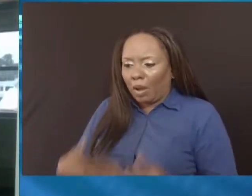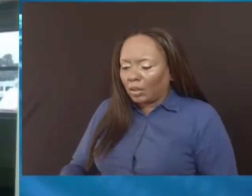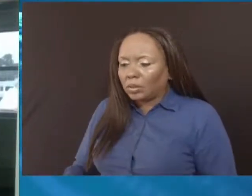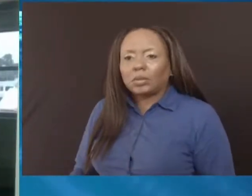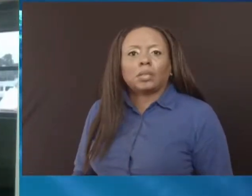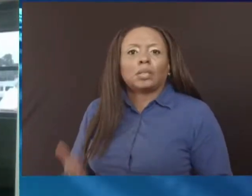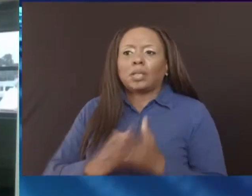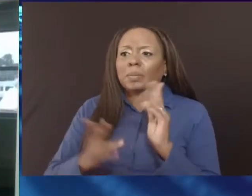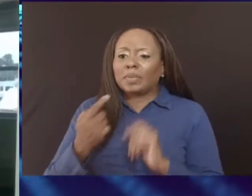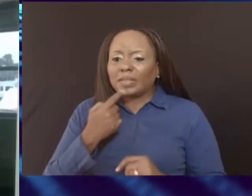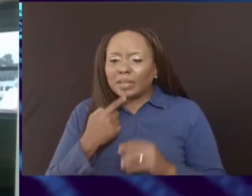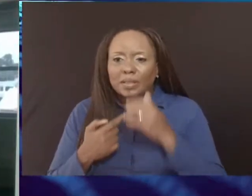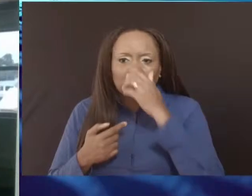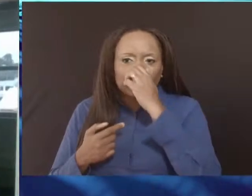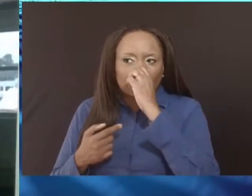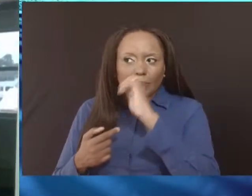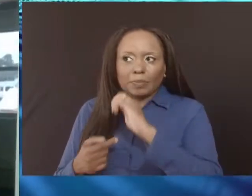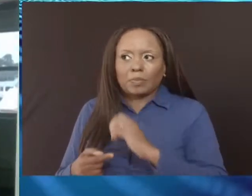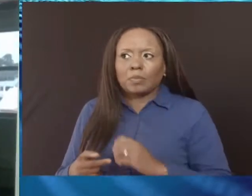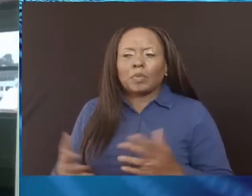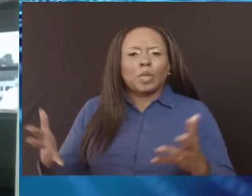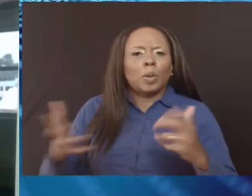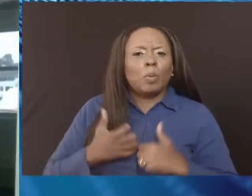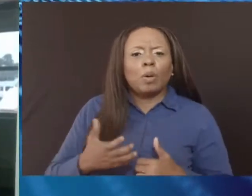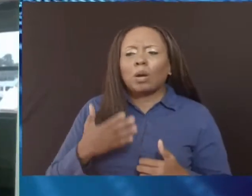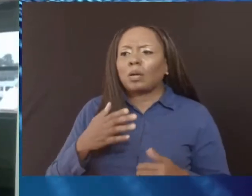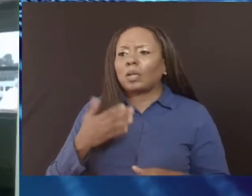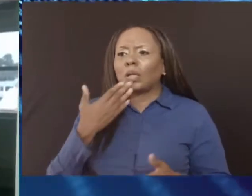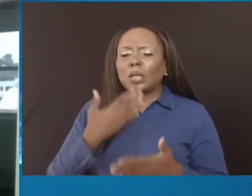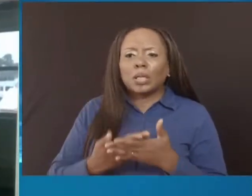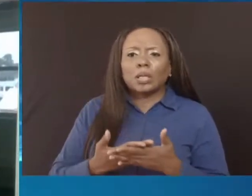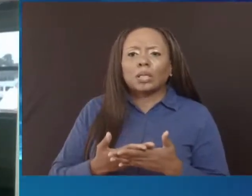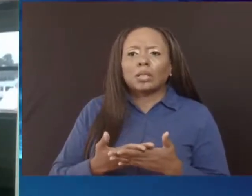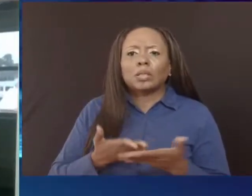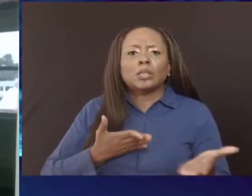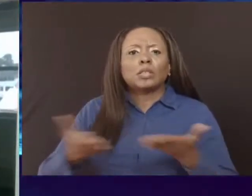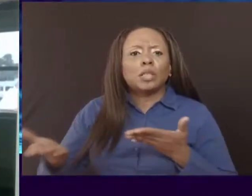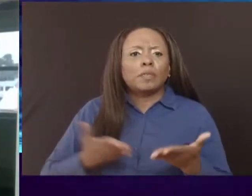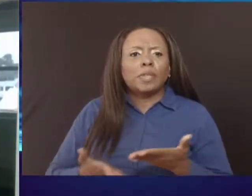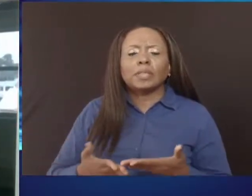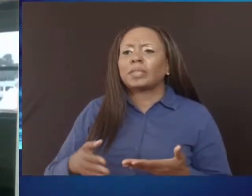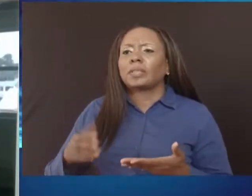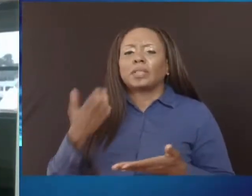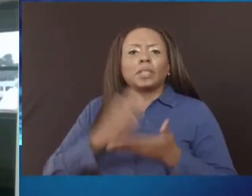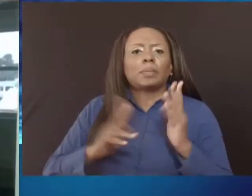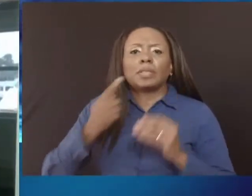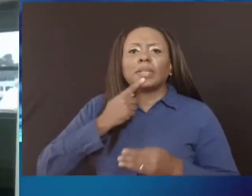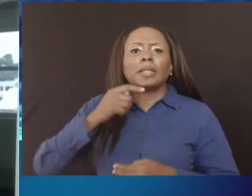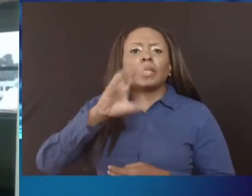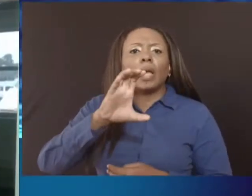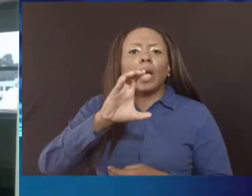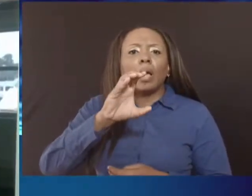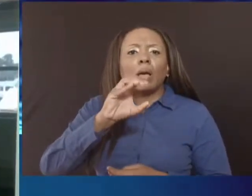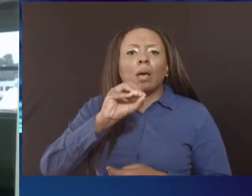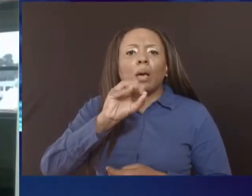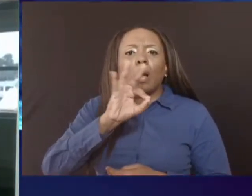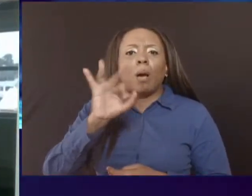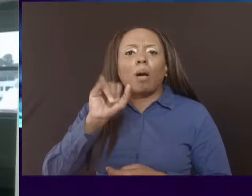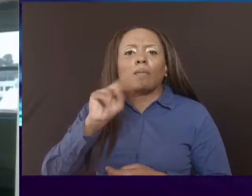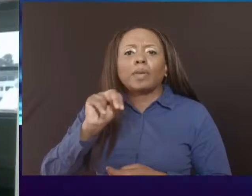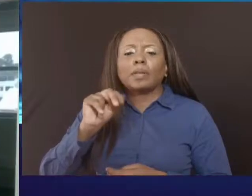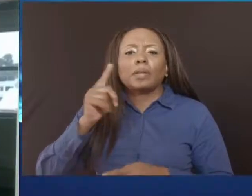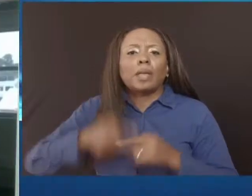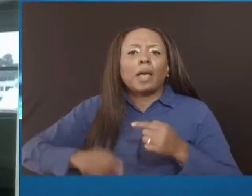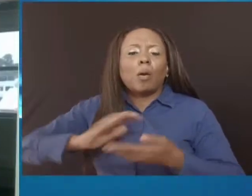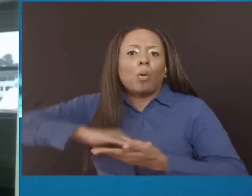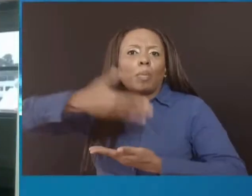can't have the kind of service that they would like, no open casket. What is the policy as it relates to handling the bodies of